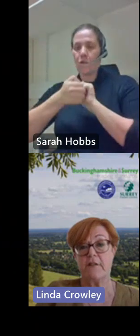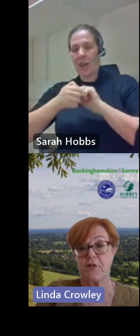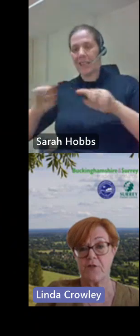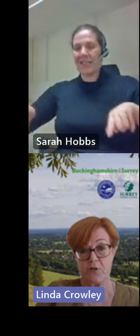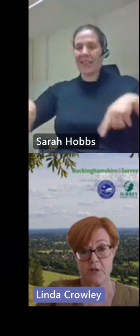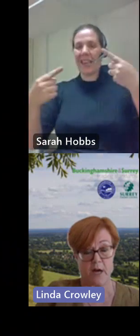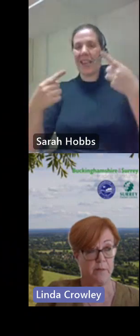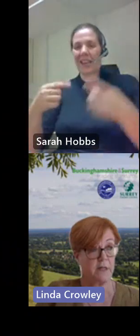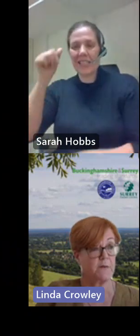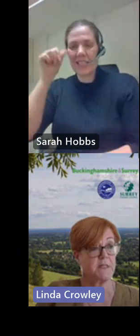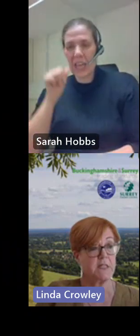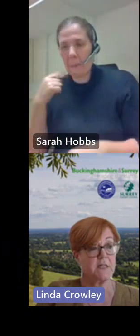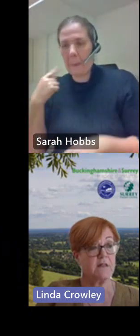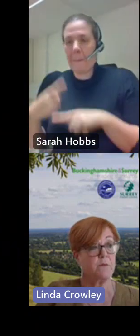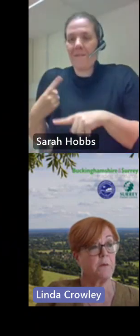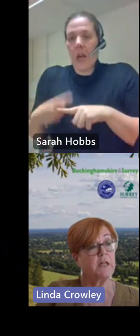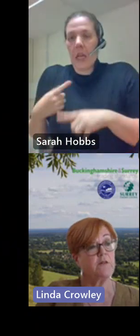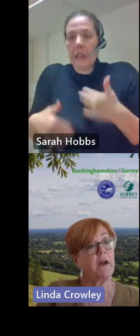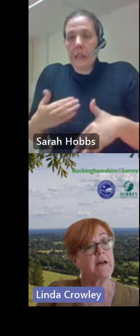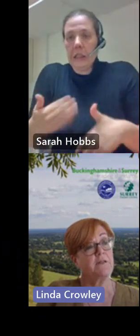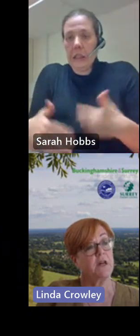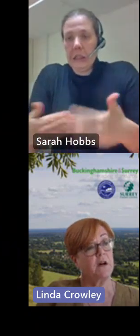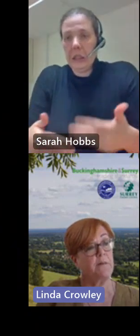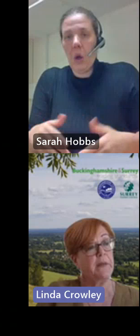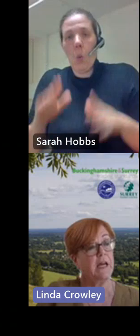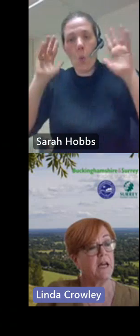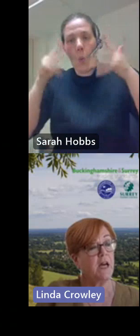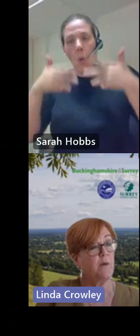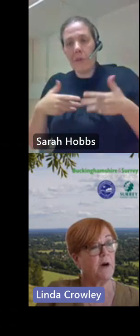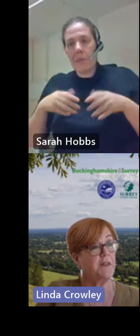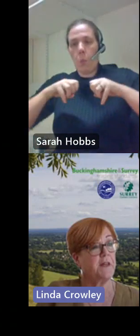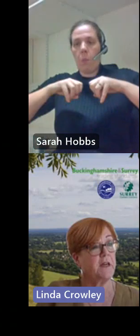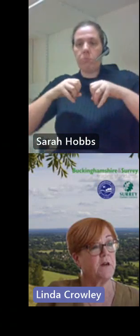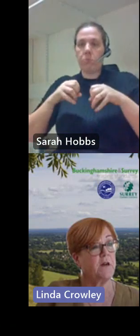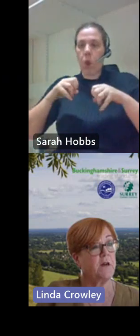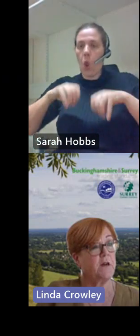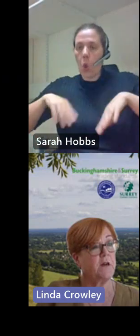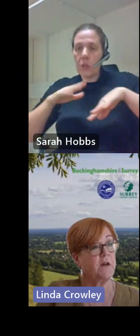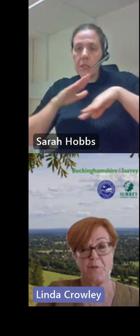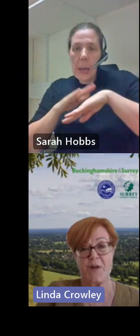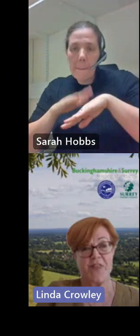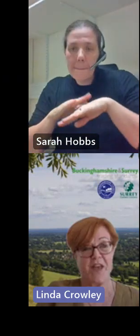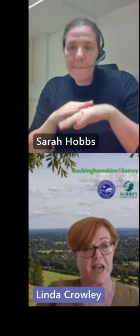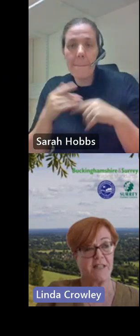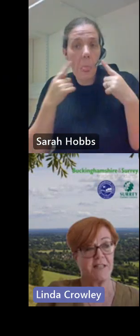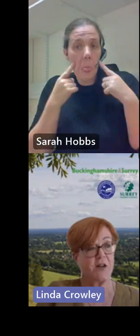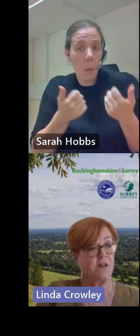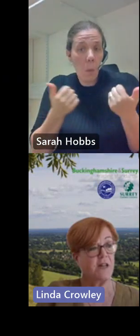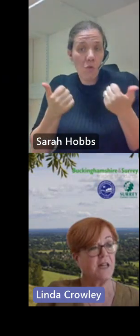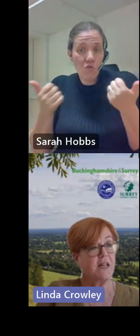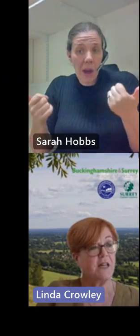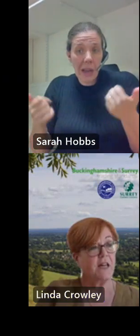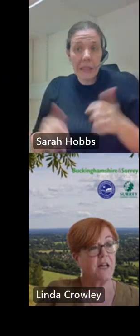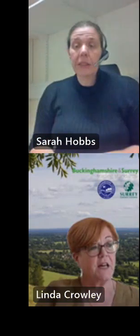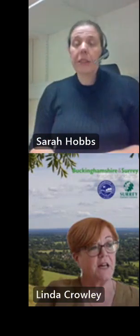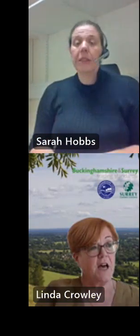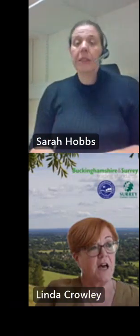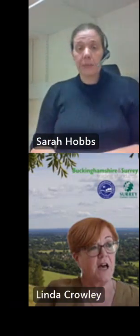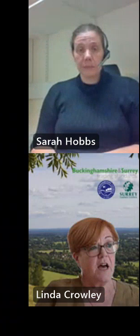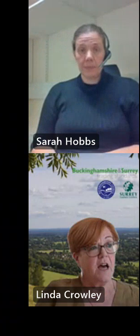And I've hurried through that because I was concerned we were going to run out of time. But I think we're there. So